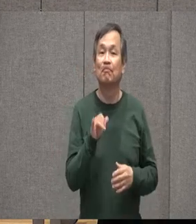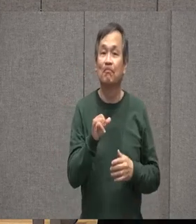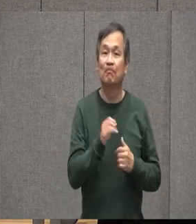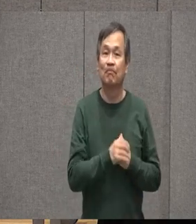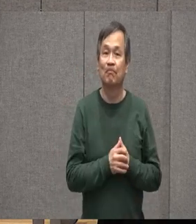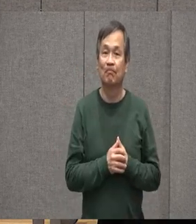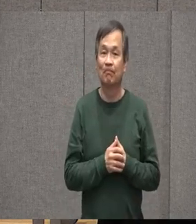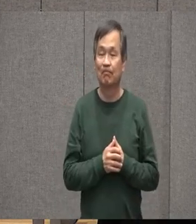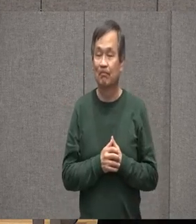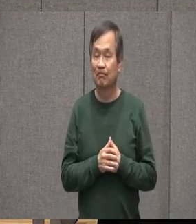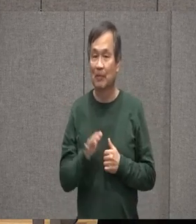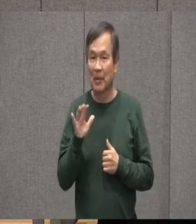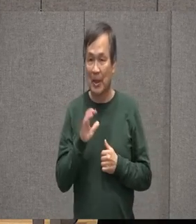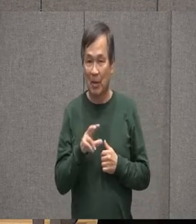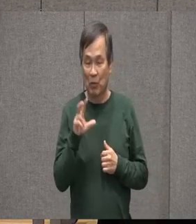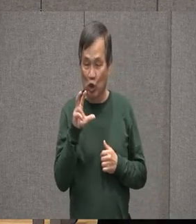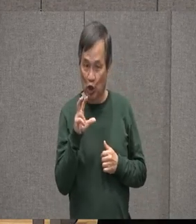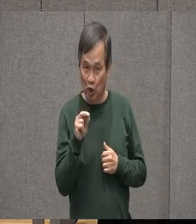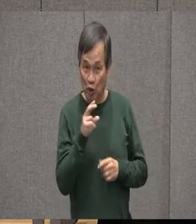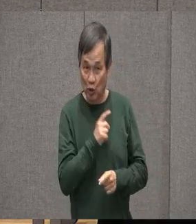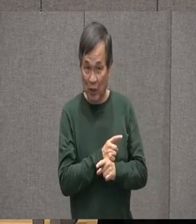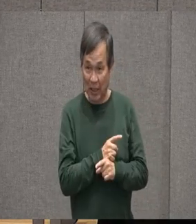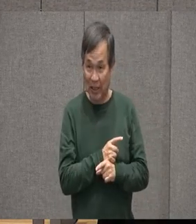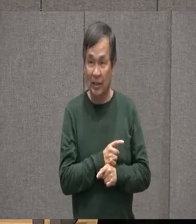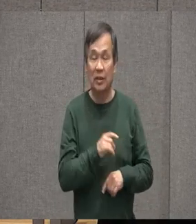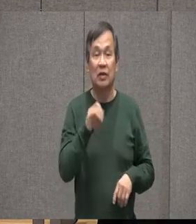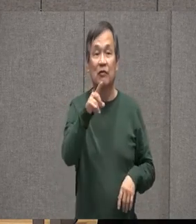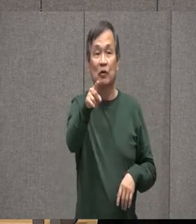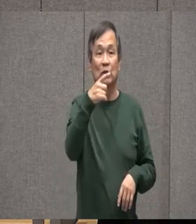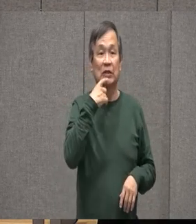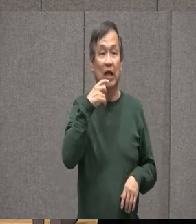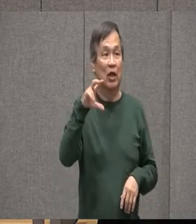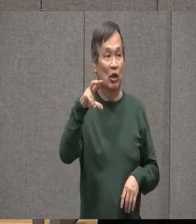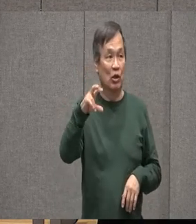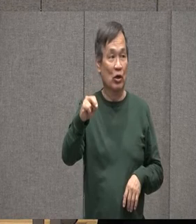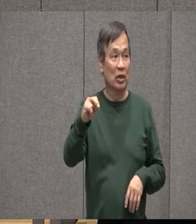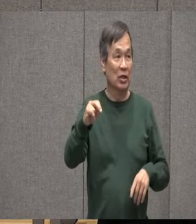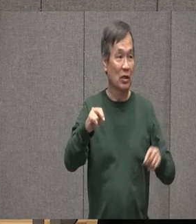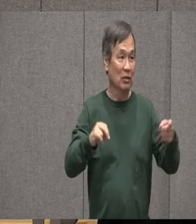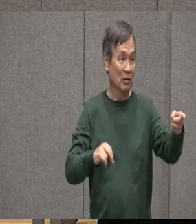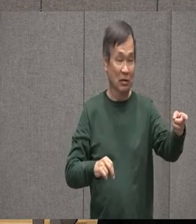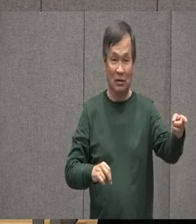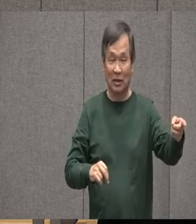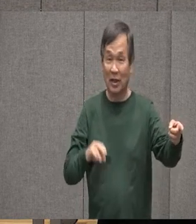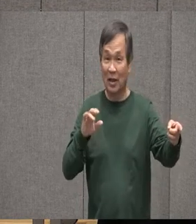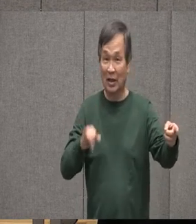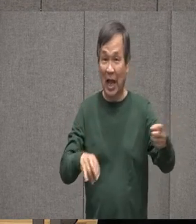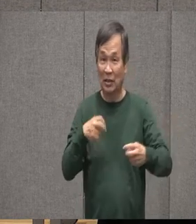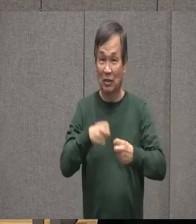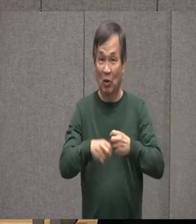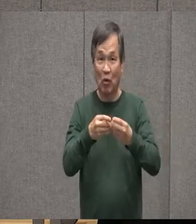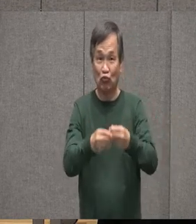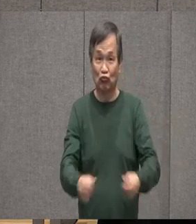30, I heard 30. You were quite correct if you said 30, and if you did, you solved this problem.